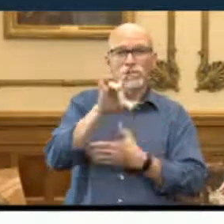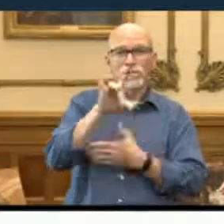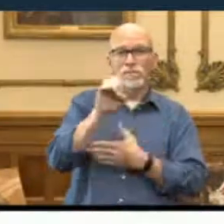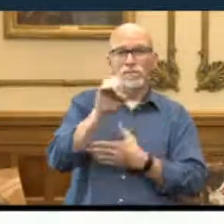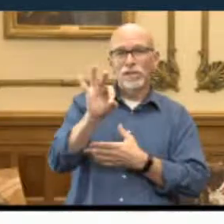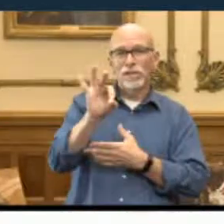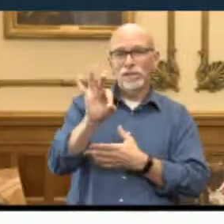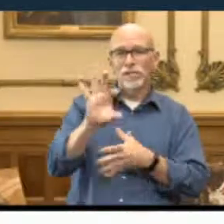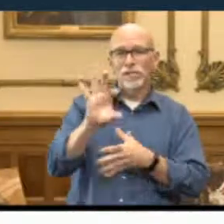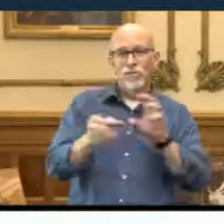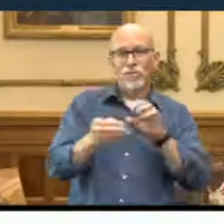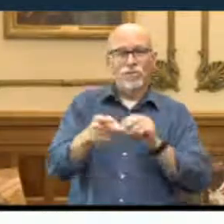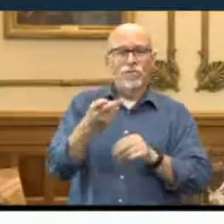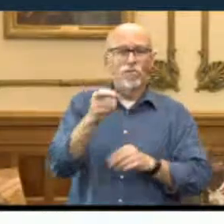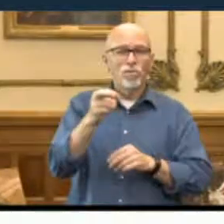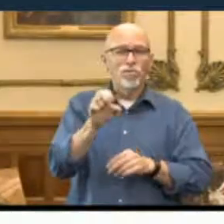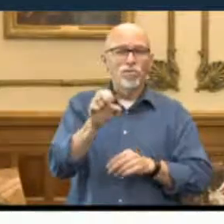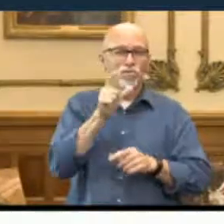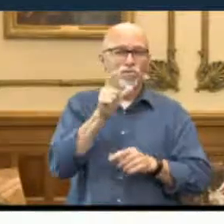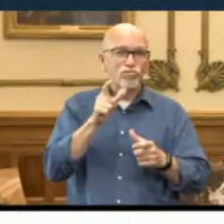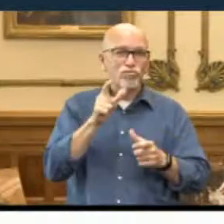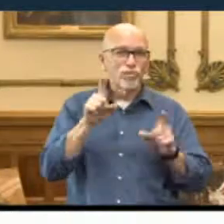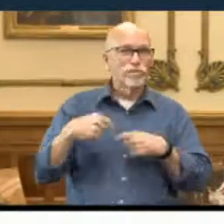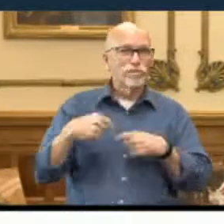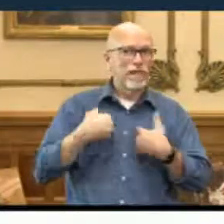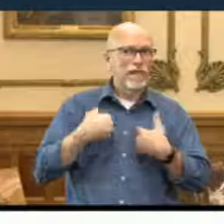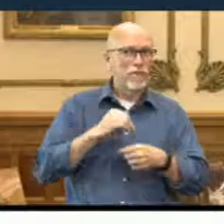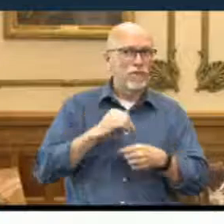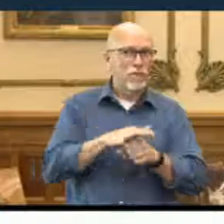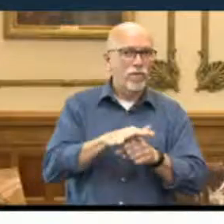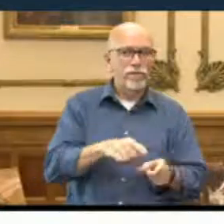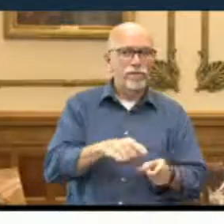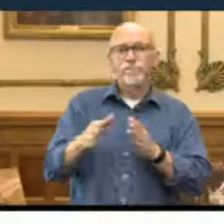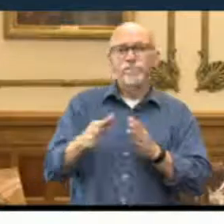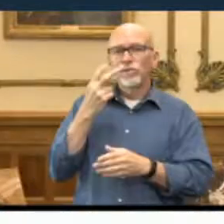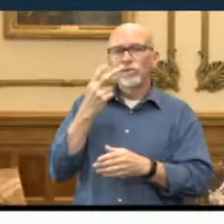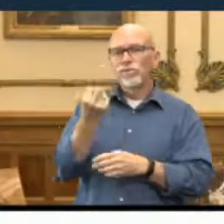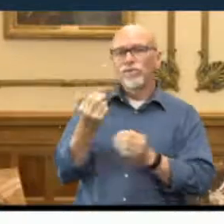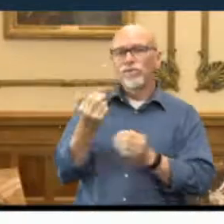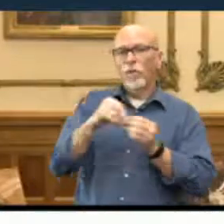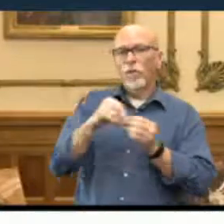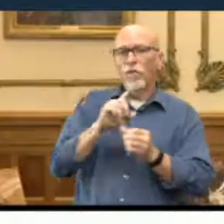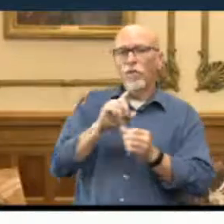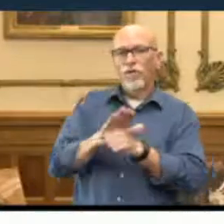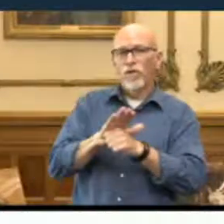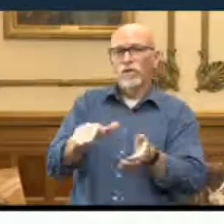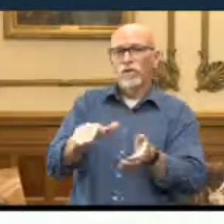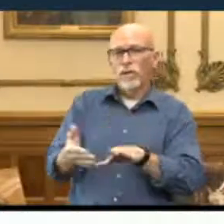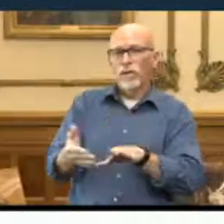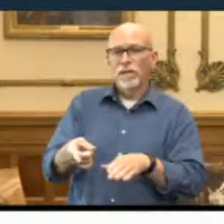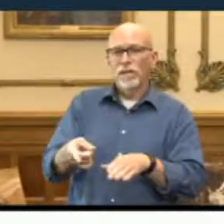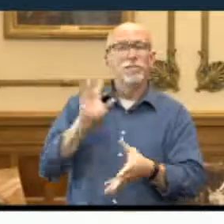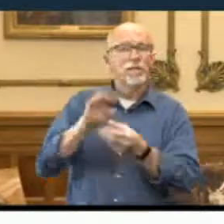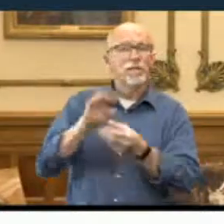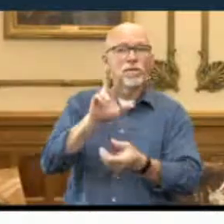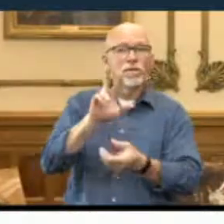107,809 total, the number of Hoosiers known to have COVID. We also saw 12 additional confirmed deaths. To